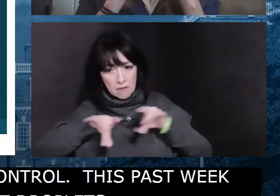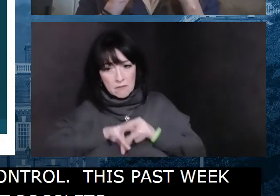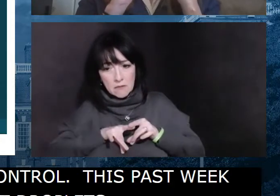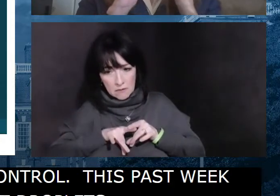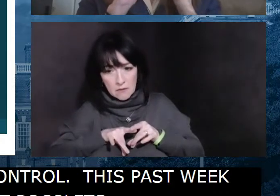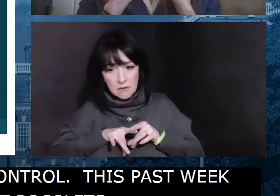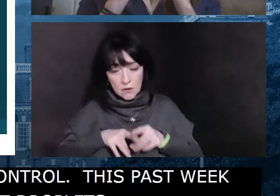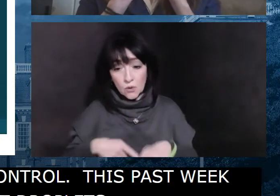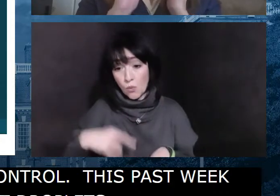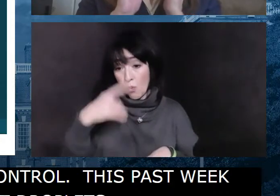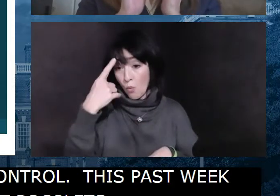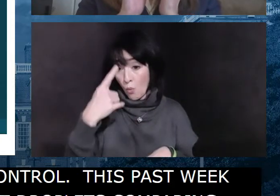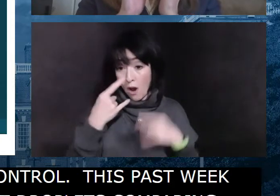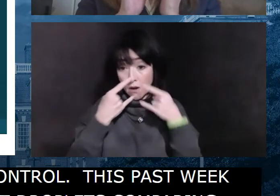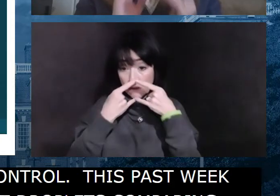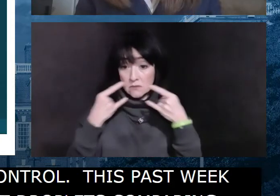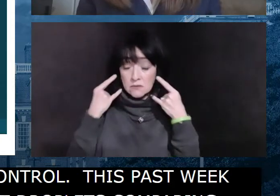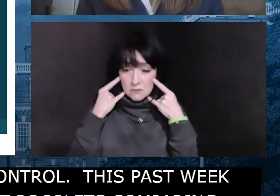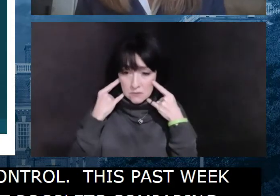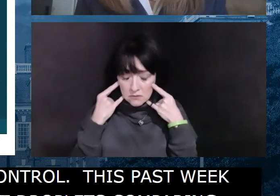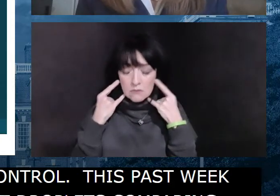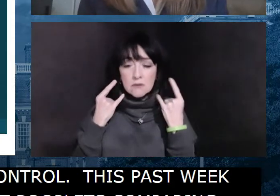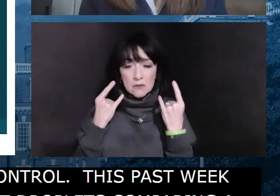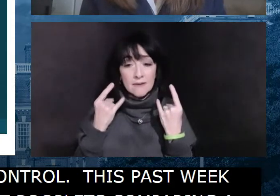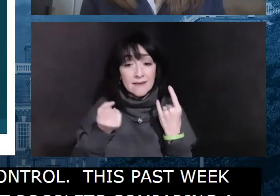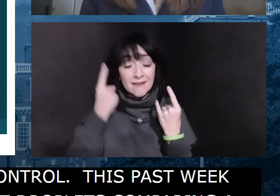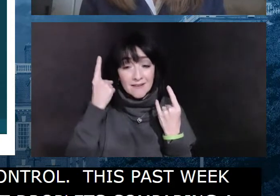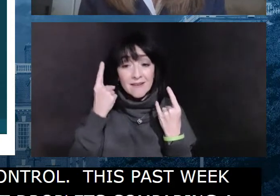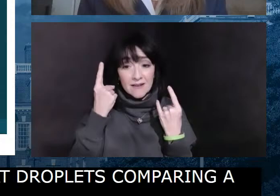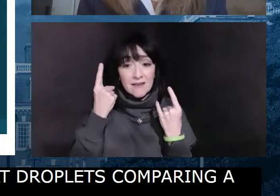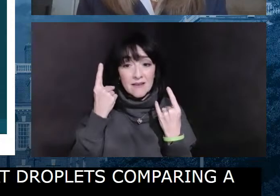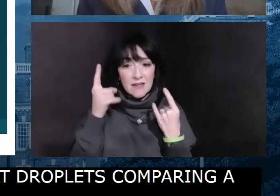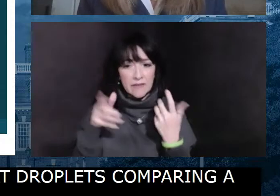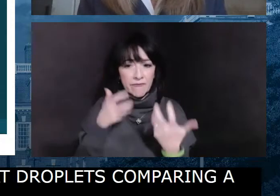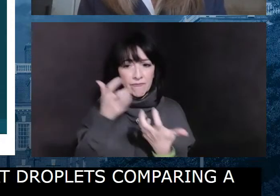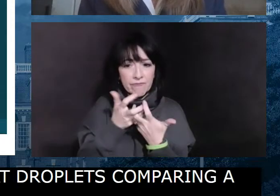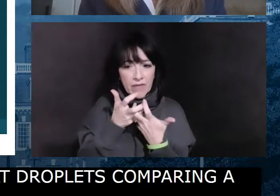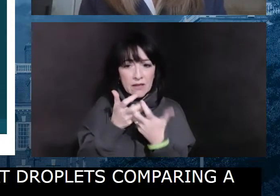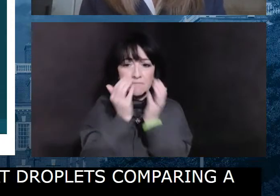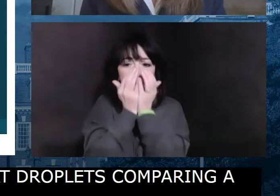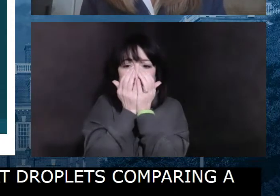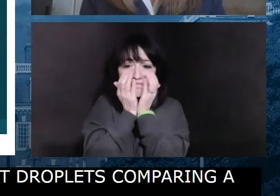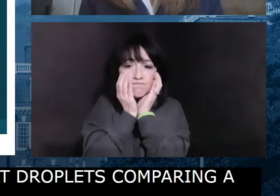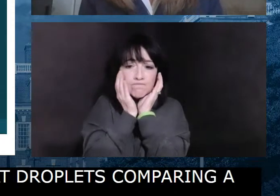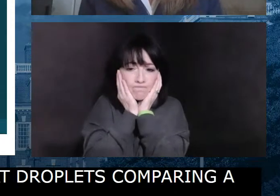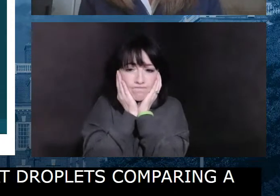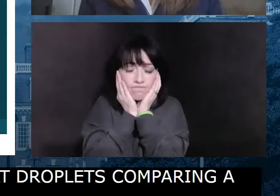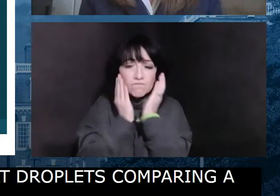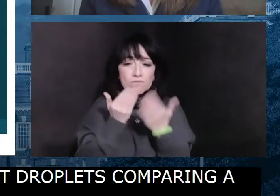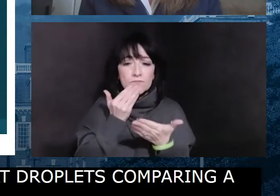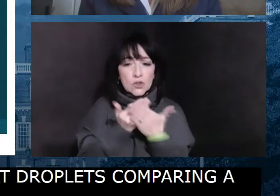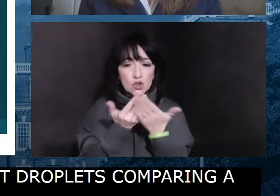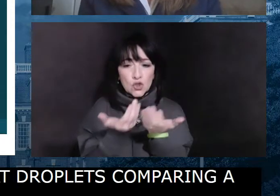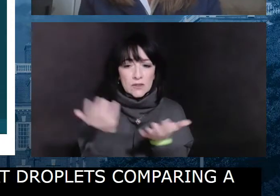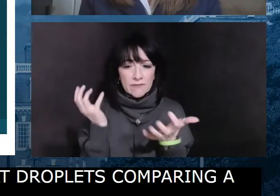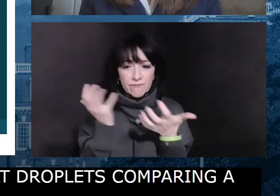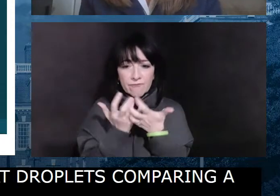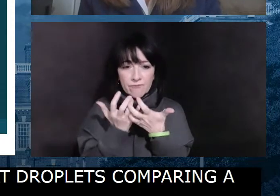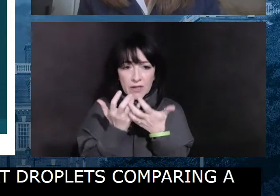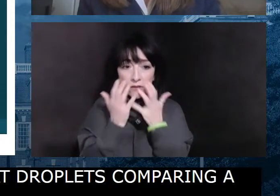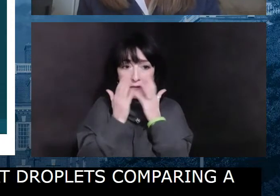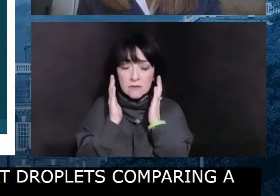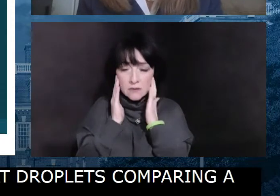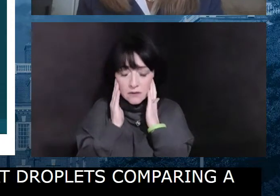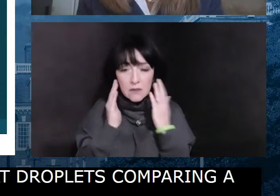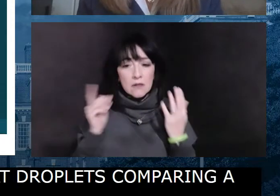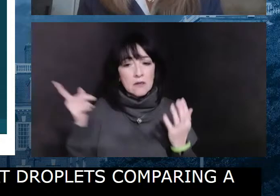around the face, as well as double masking. And what was shown was that the transmission